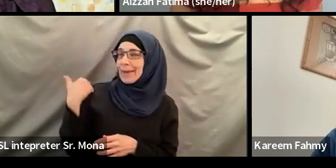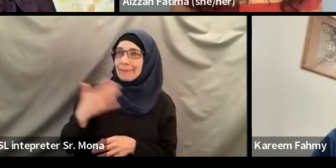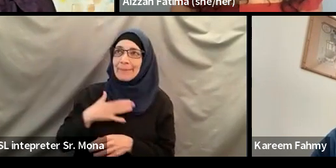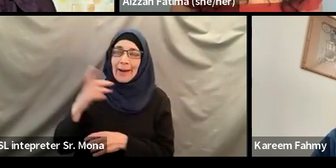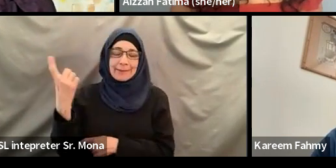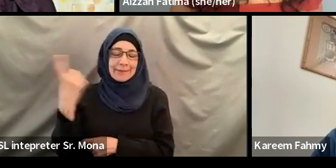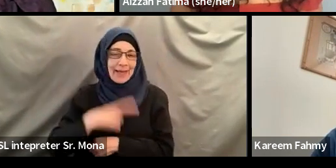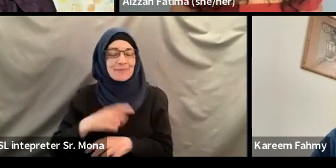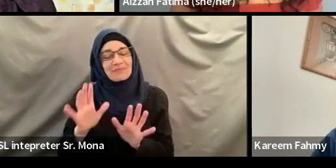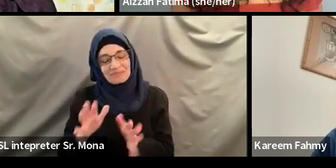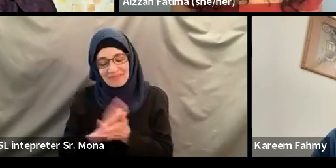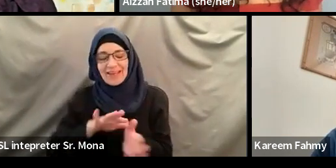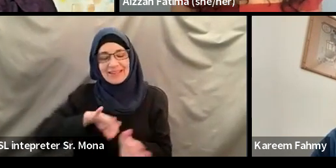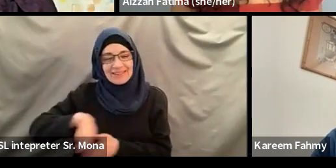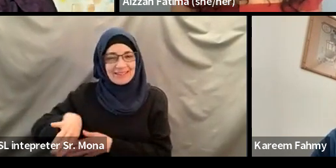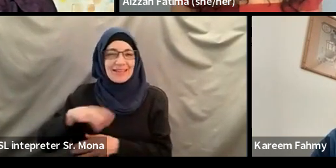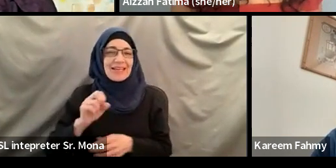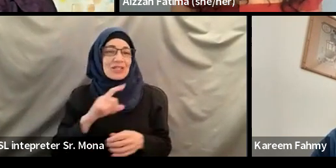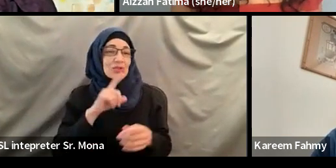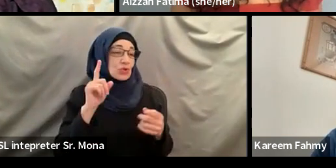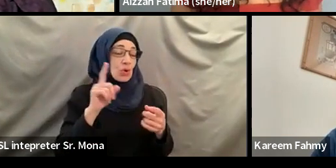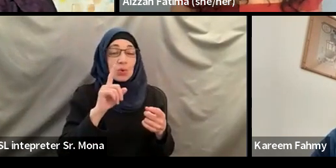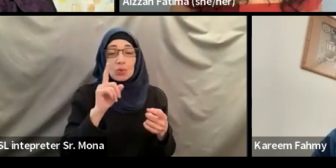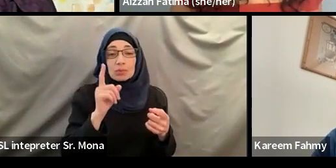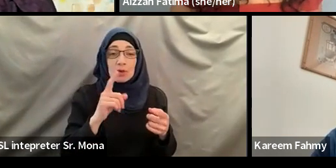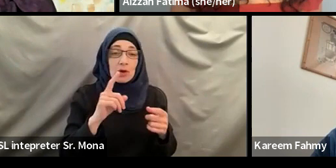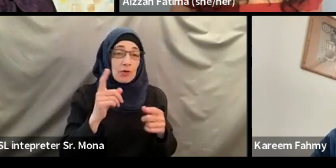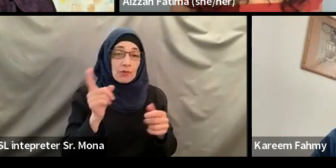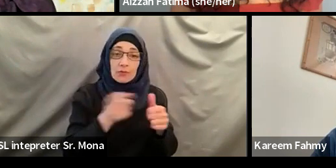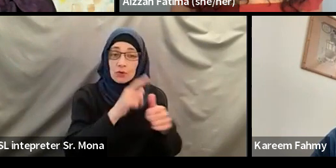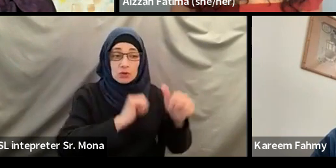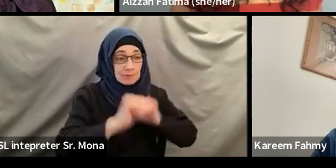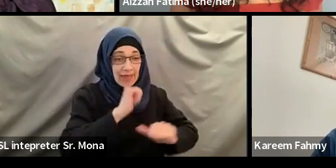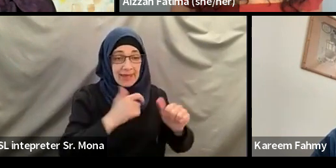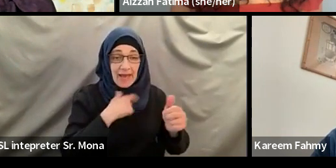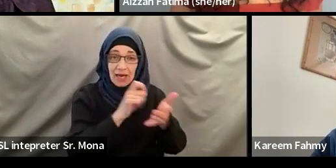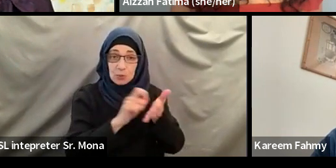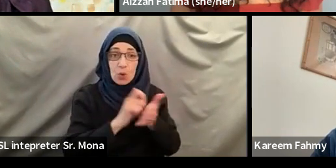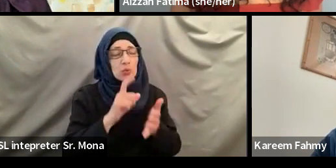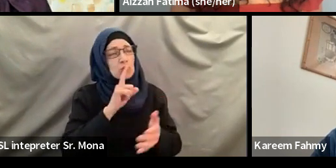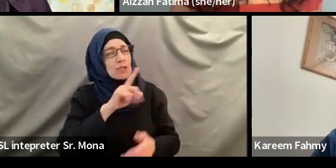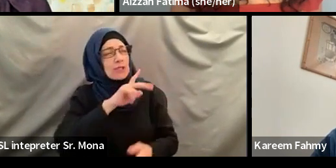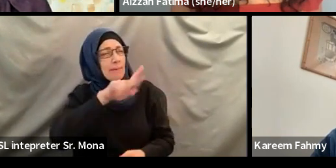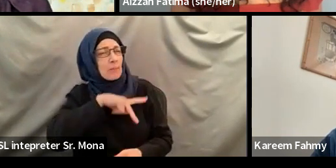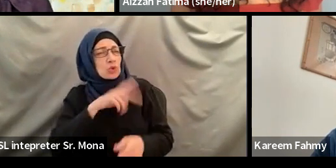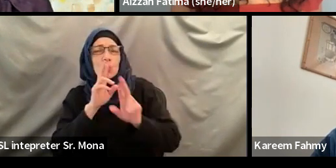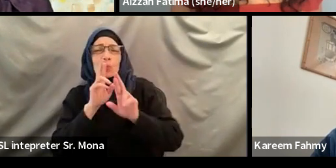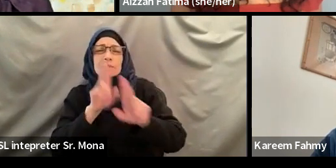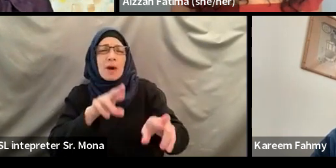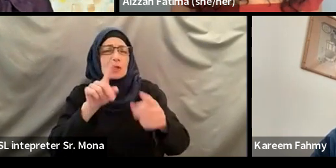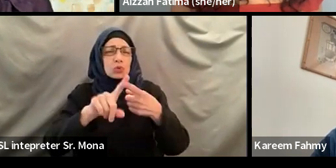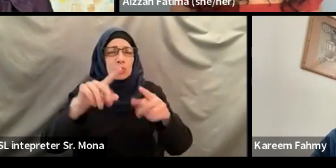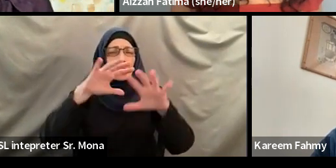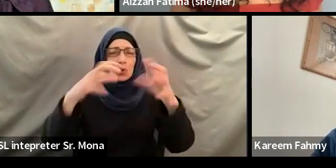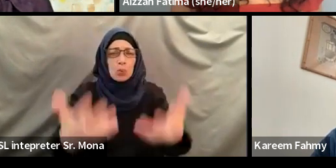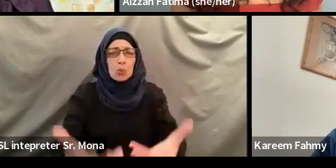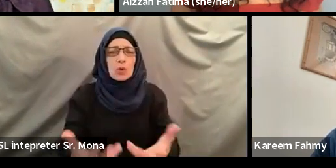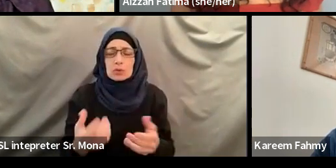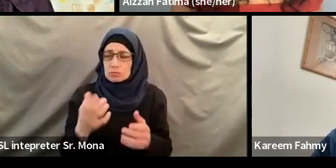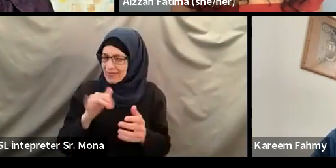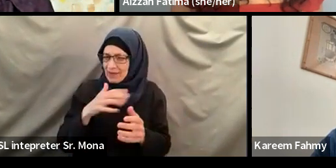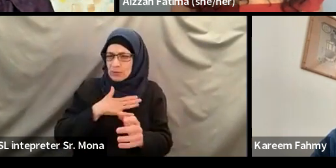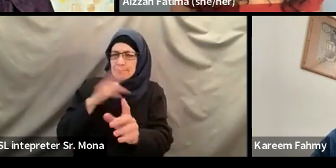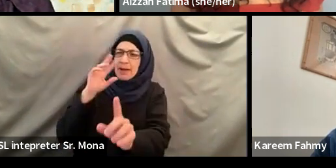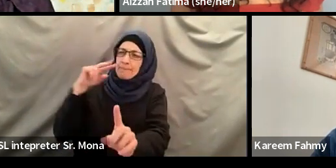was literally just a personal response to the world. And because I saw the world through this certain lens, it